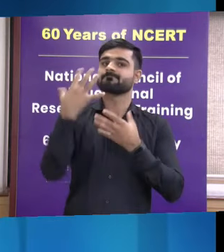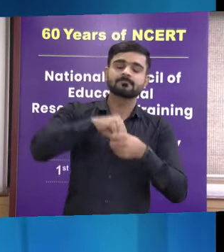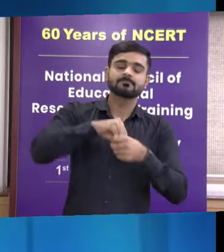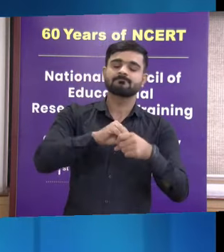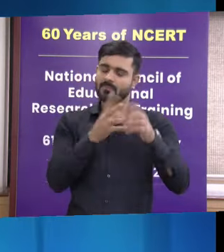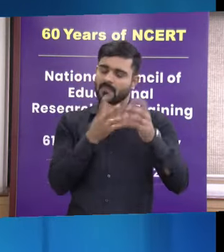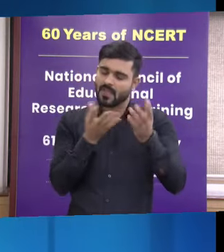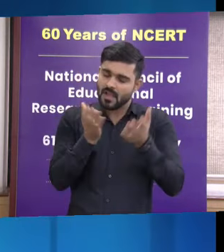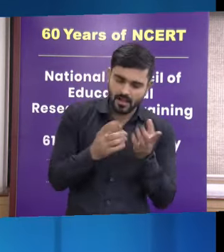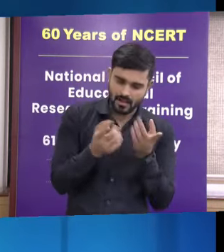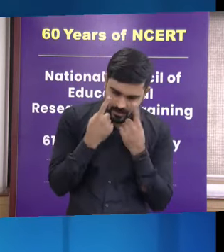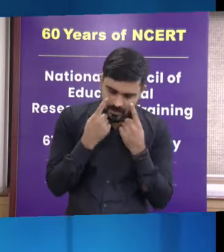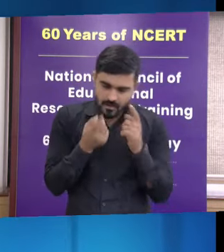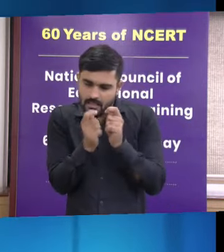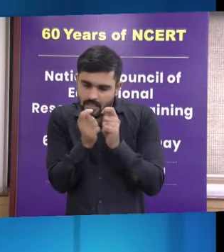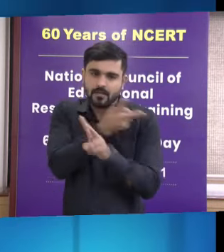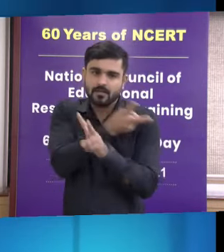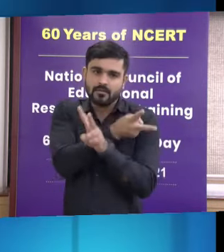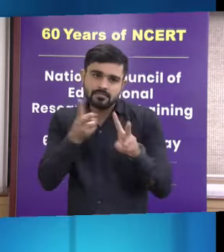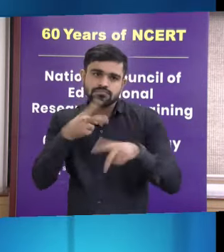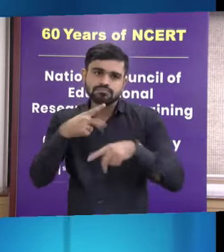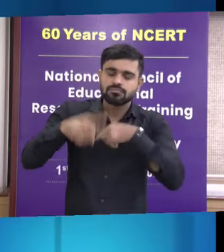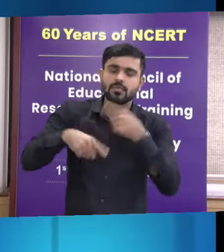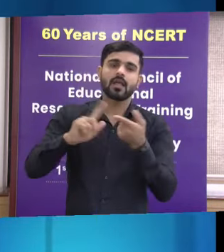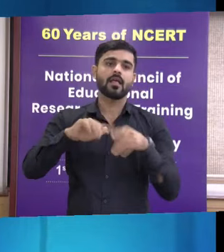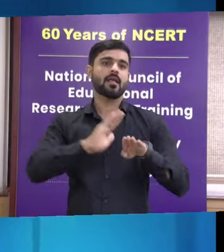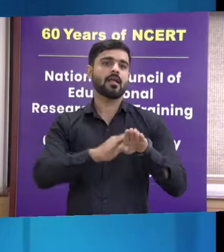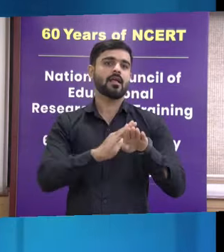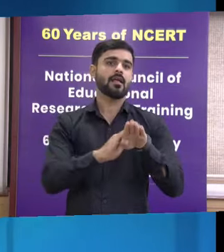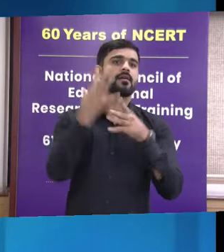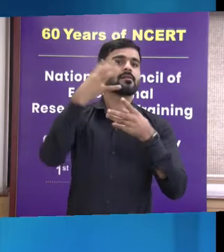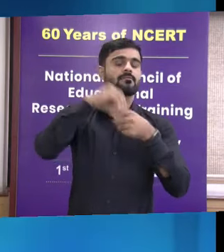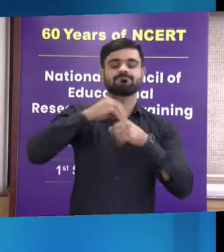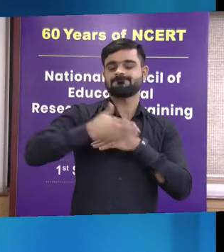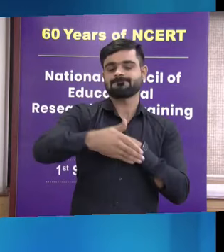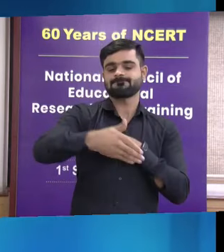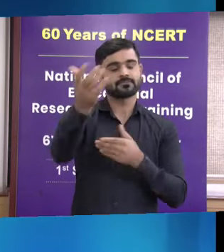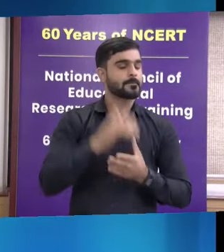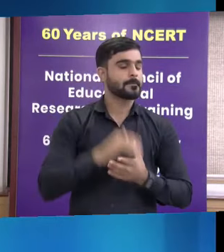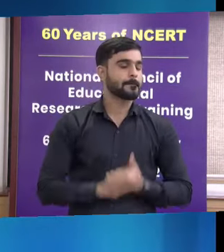reevaluate, will revisit all the experiences that it has gone through.